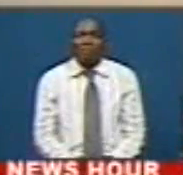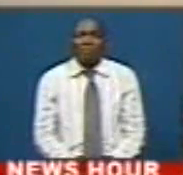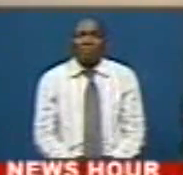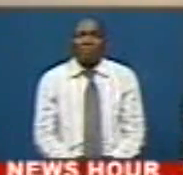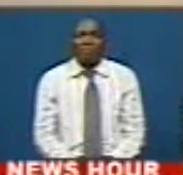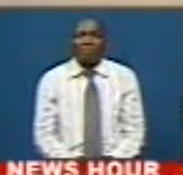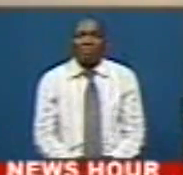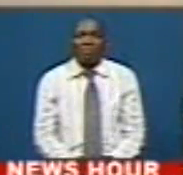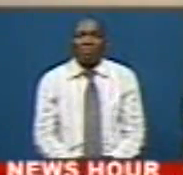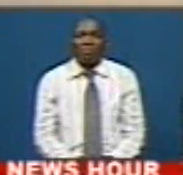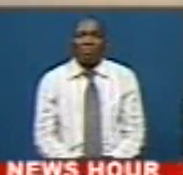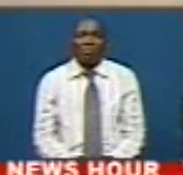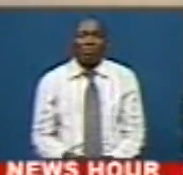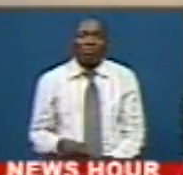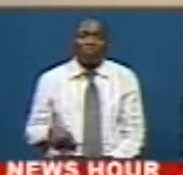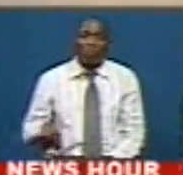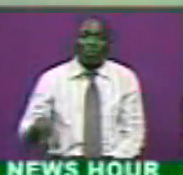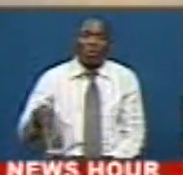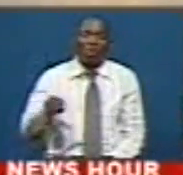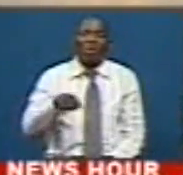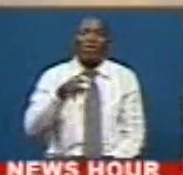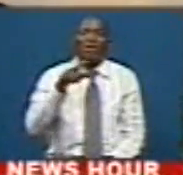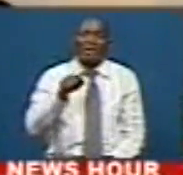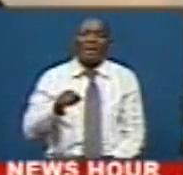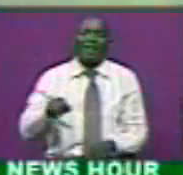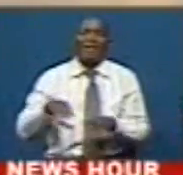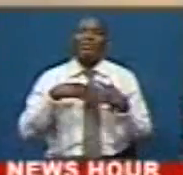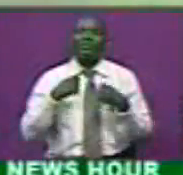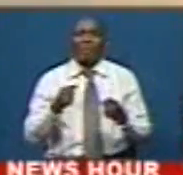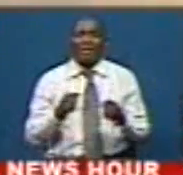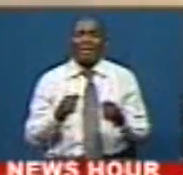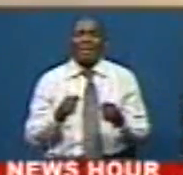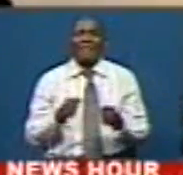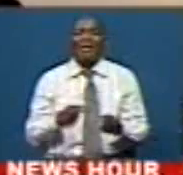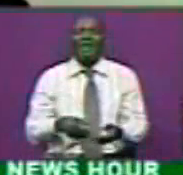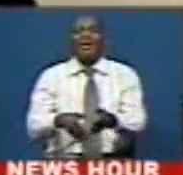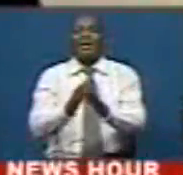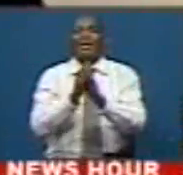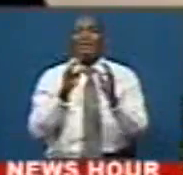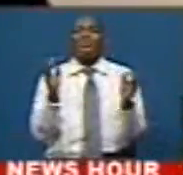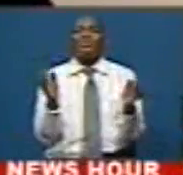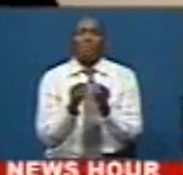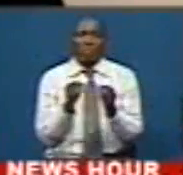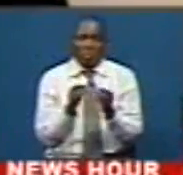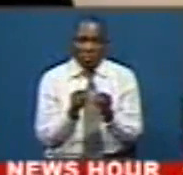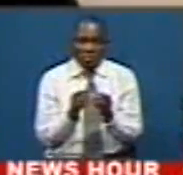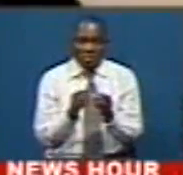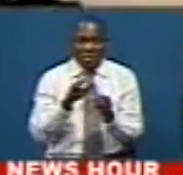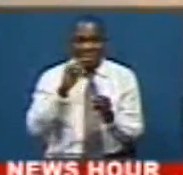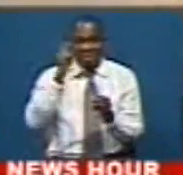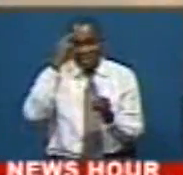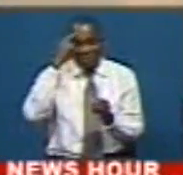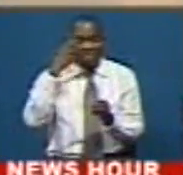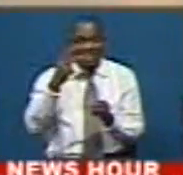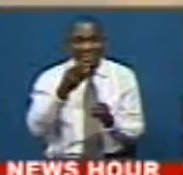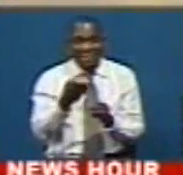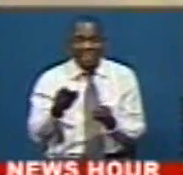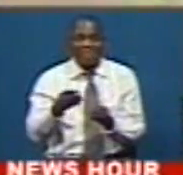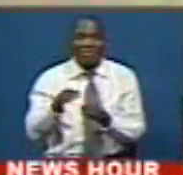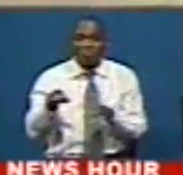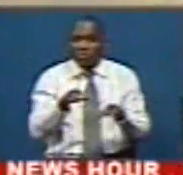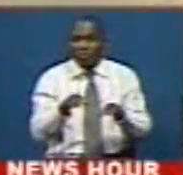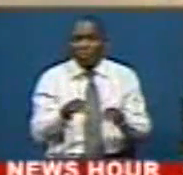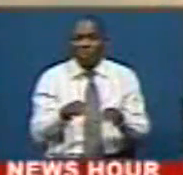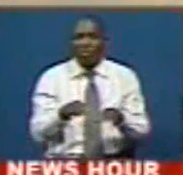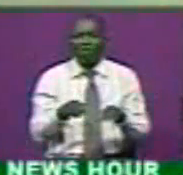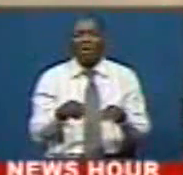We can only become more powerful and ask for more from government when government sees what we give it to, what we give